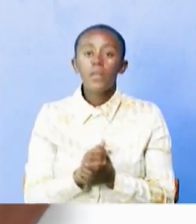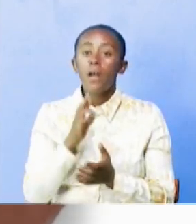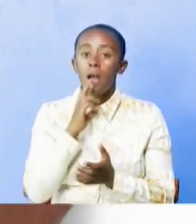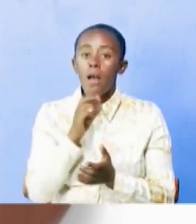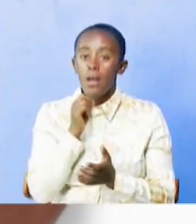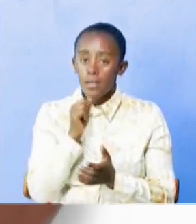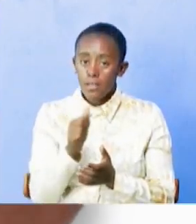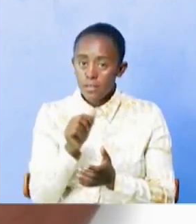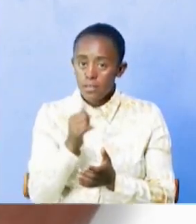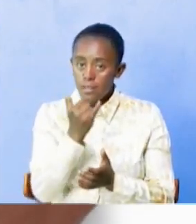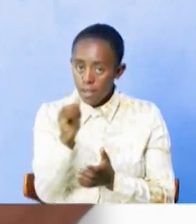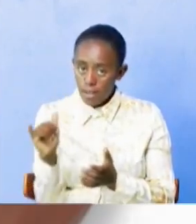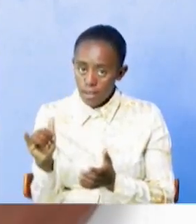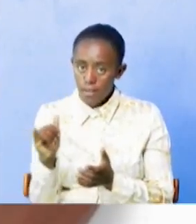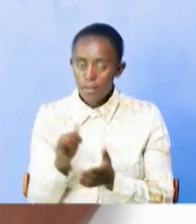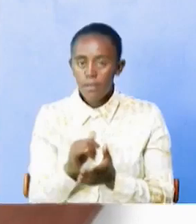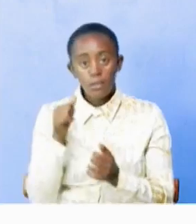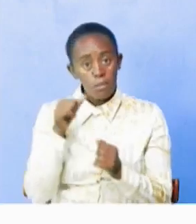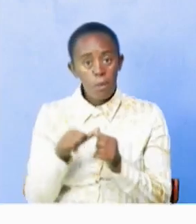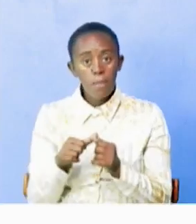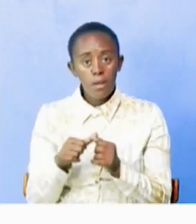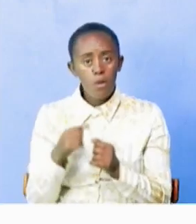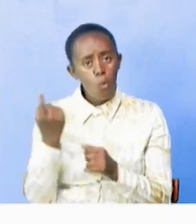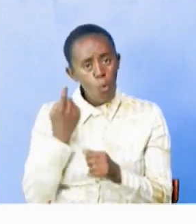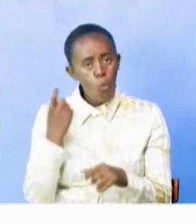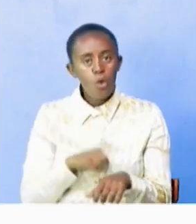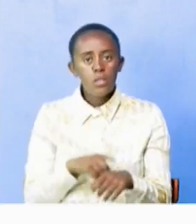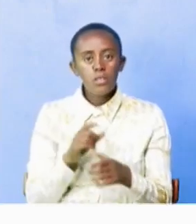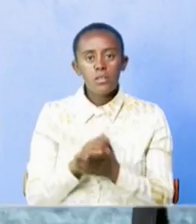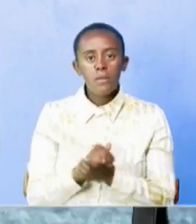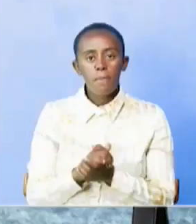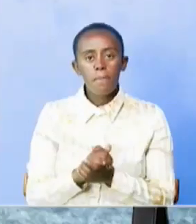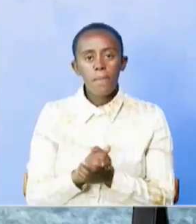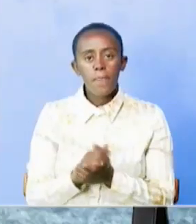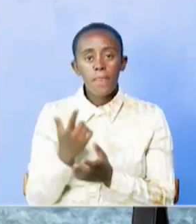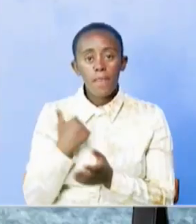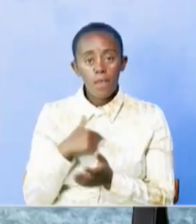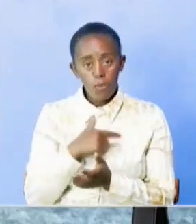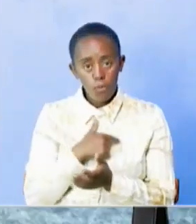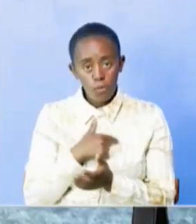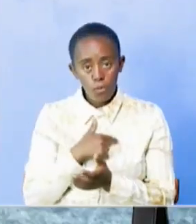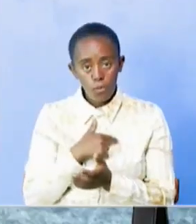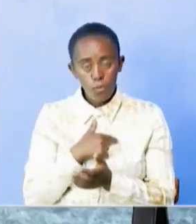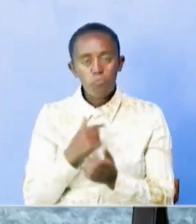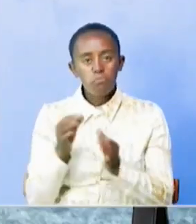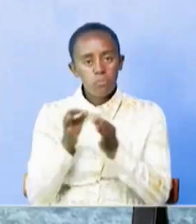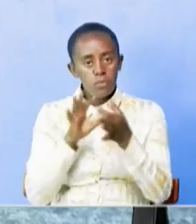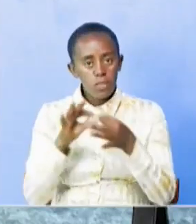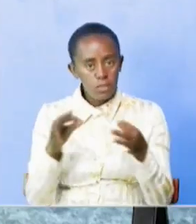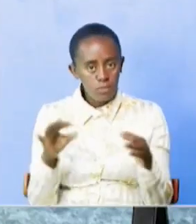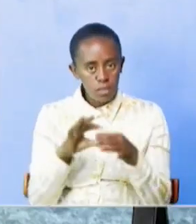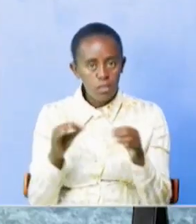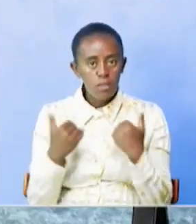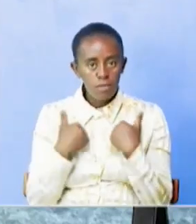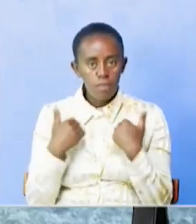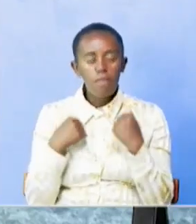they? Remember, always, we have our statement, which is positive,